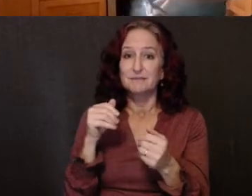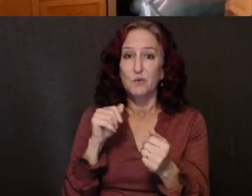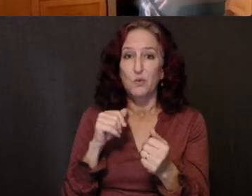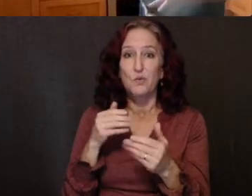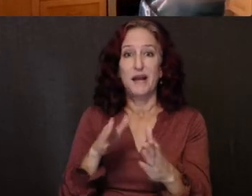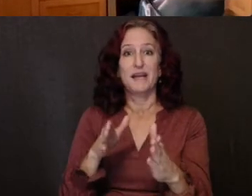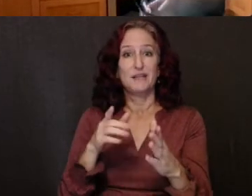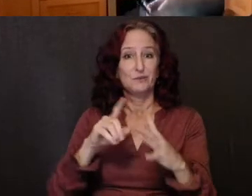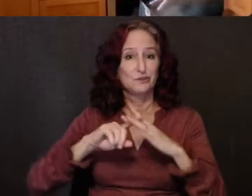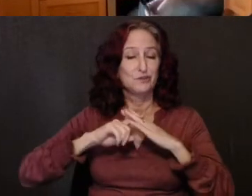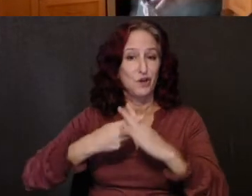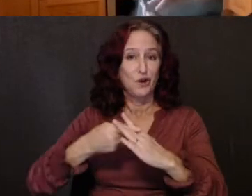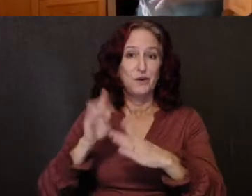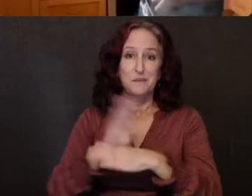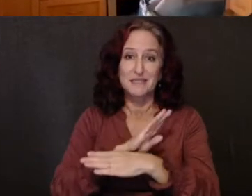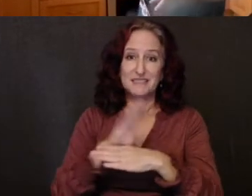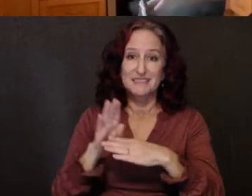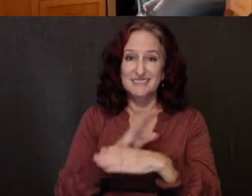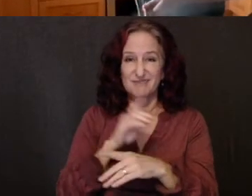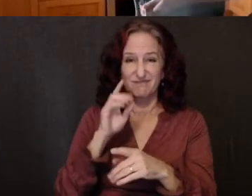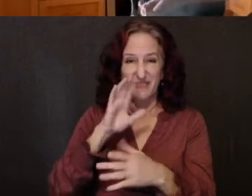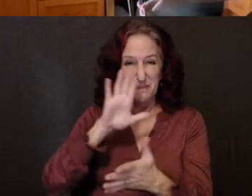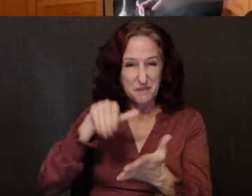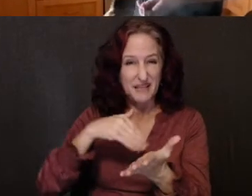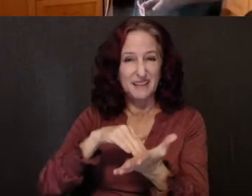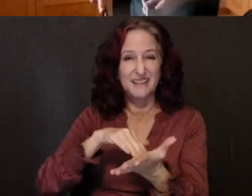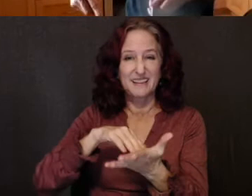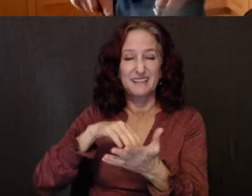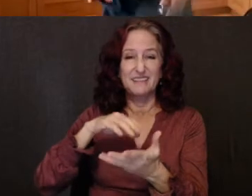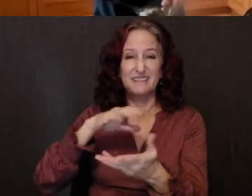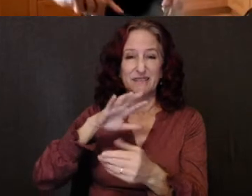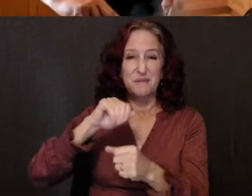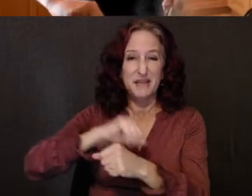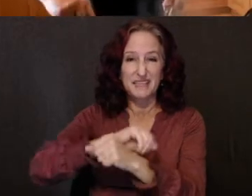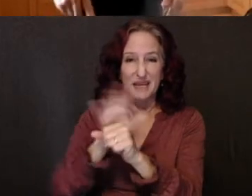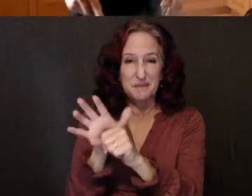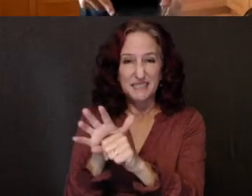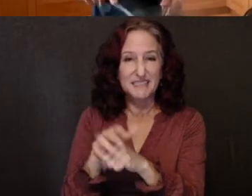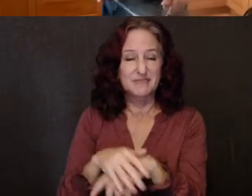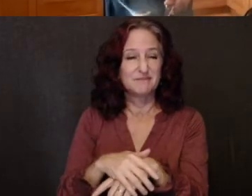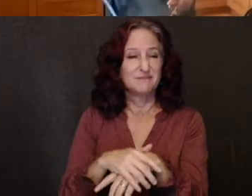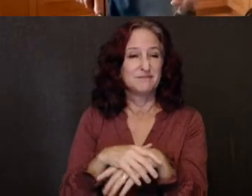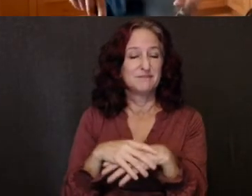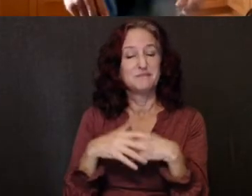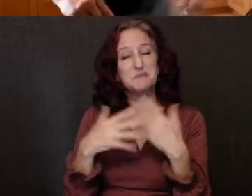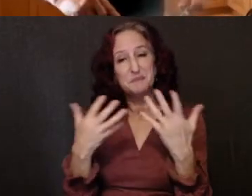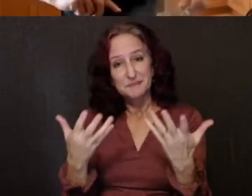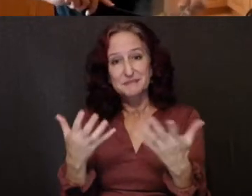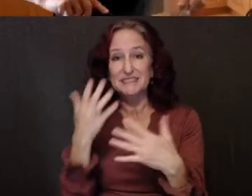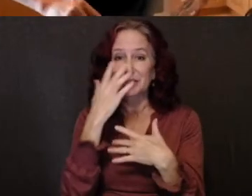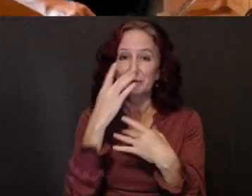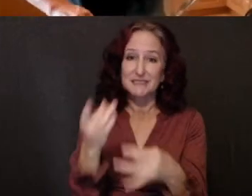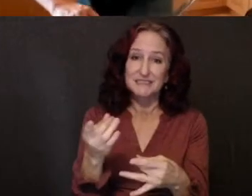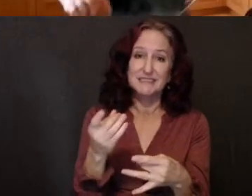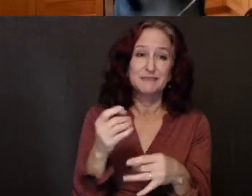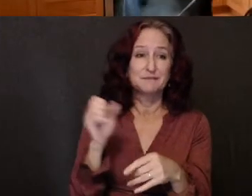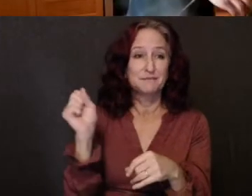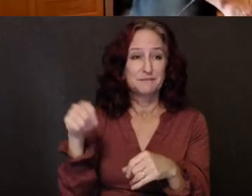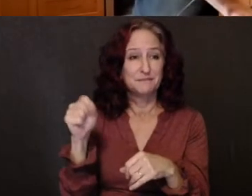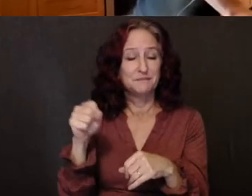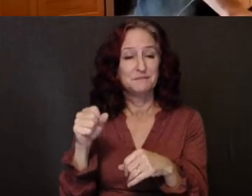Sky Cafe, and then it's sort of been, it's been an interesting way to start a business, in the middle of the